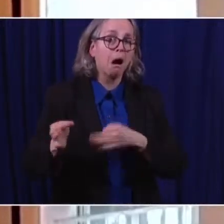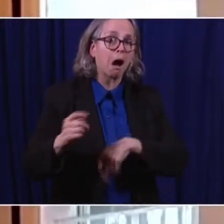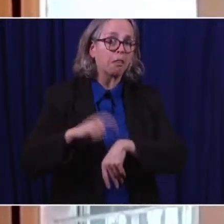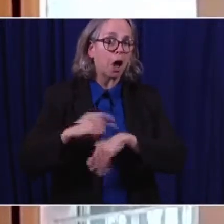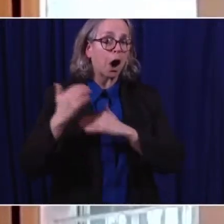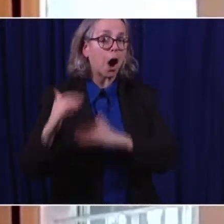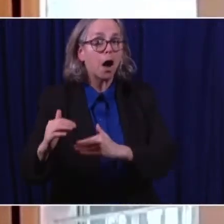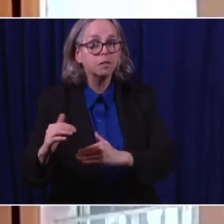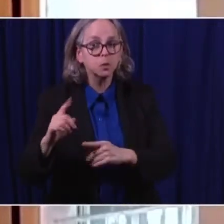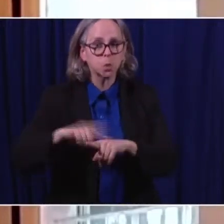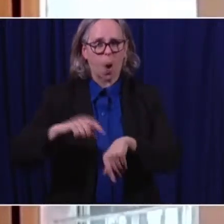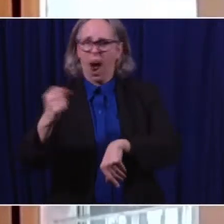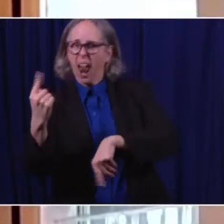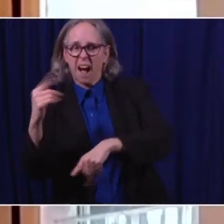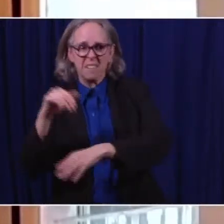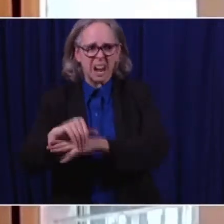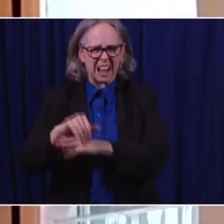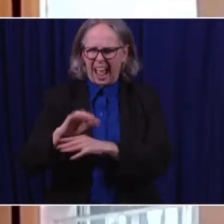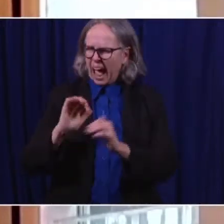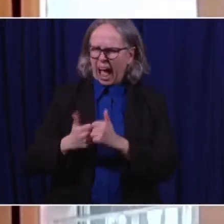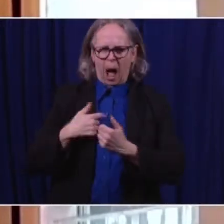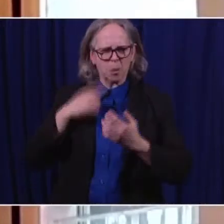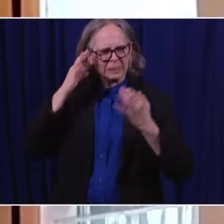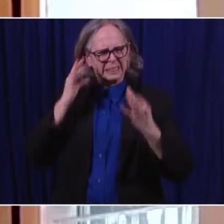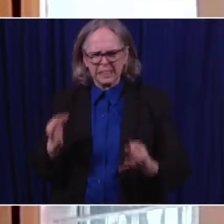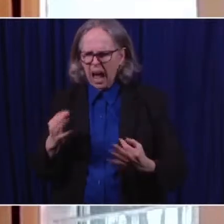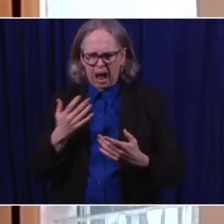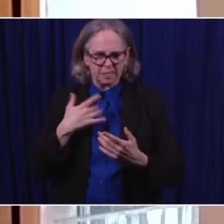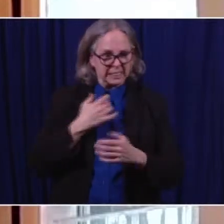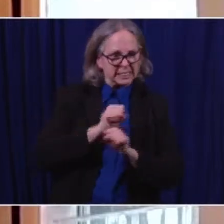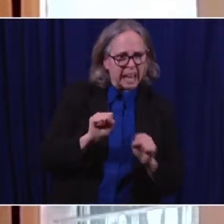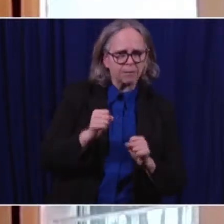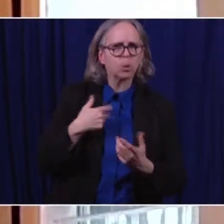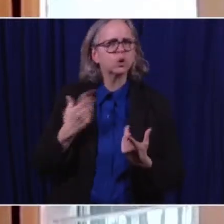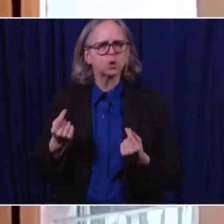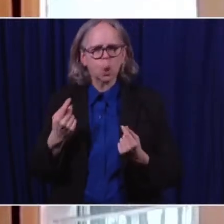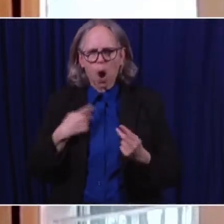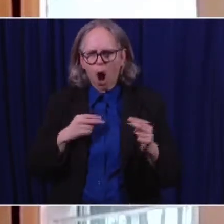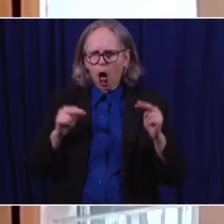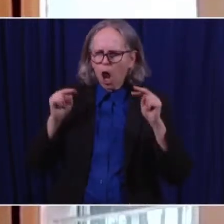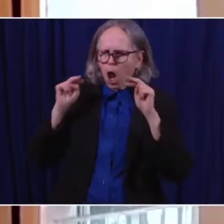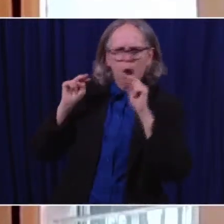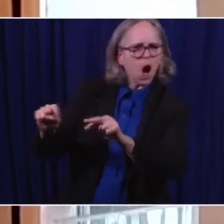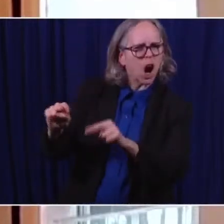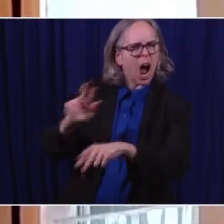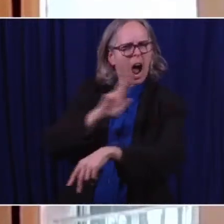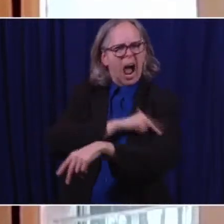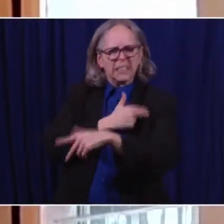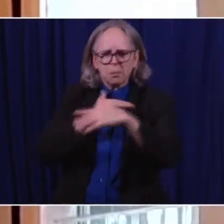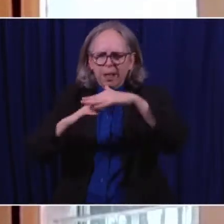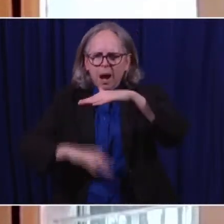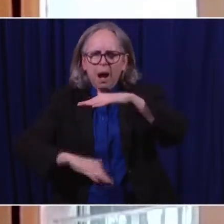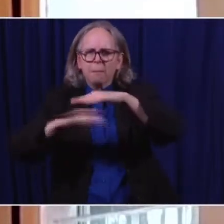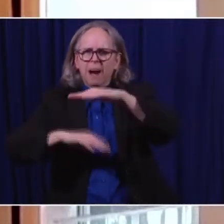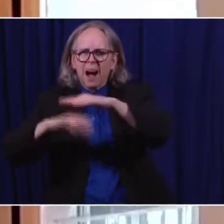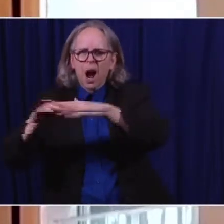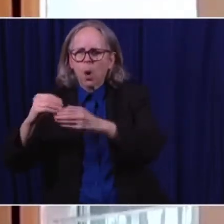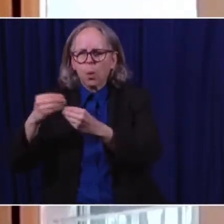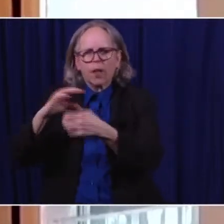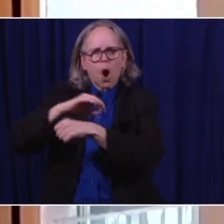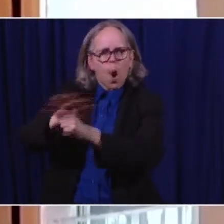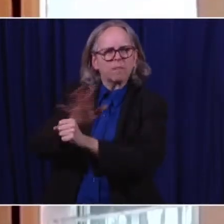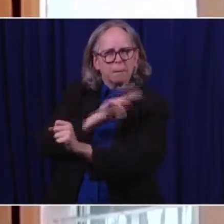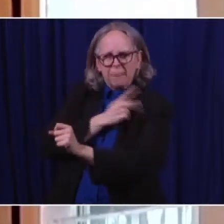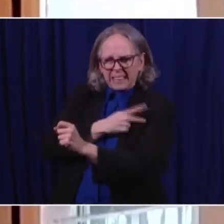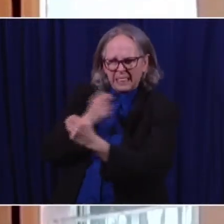daily report of concurrent hospital utilization by COVID patients. Now, when our COVID hospitalizations,